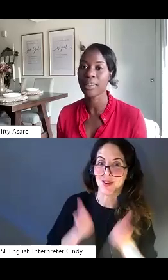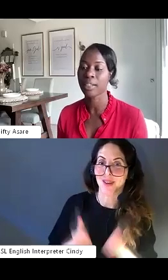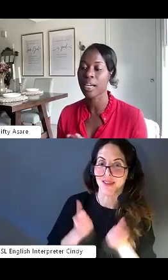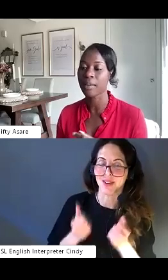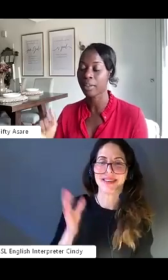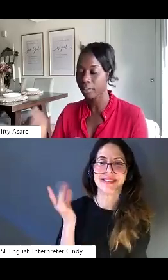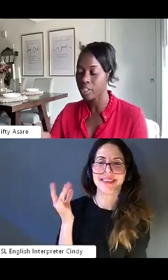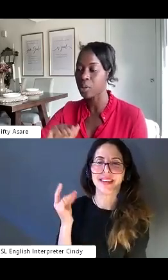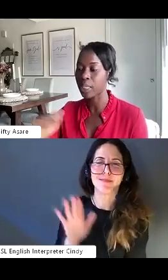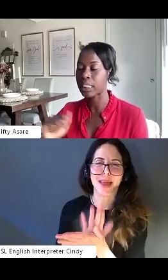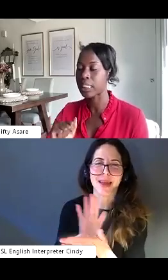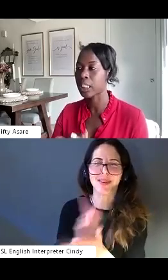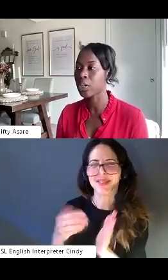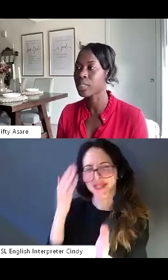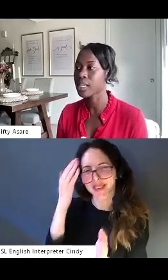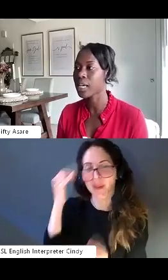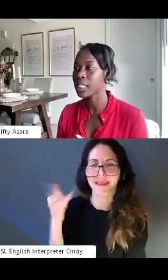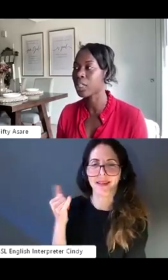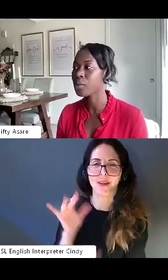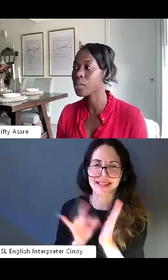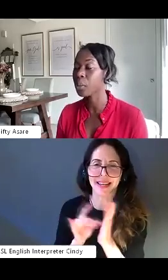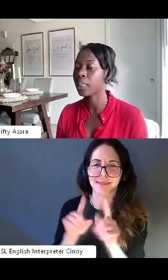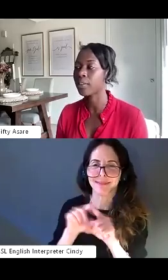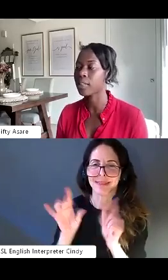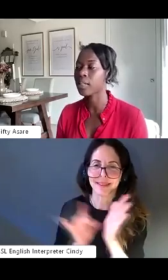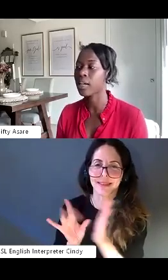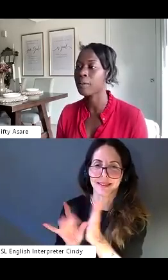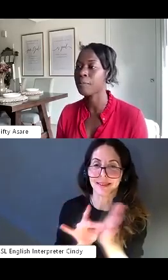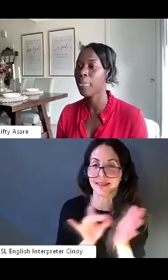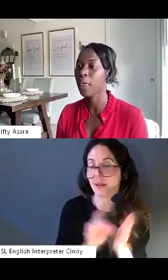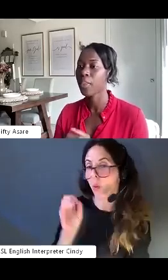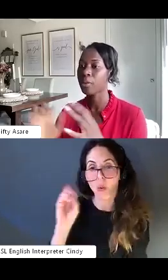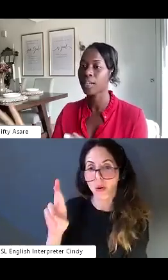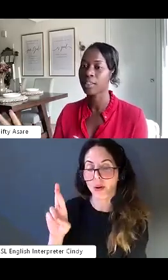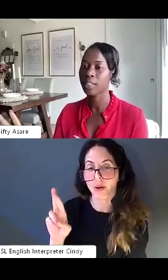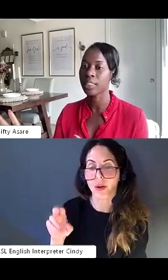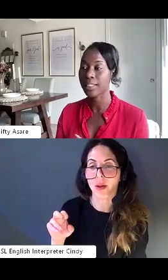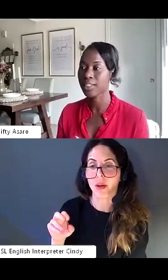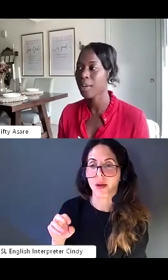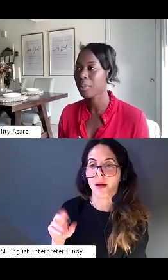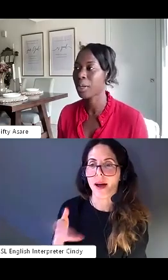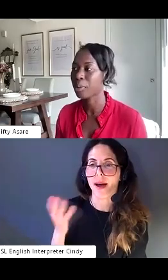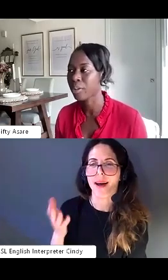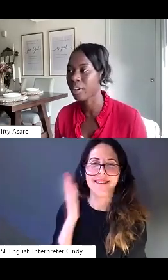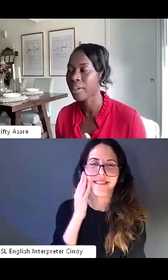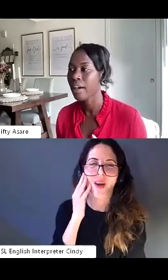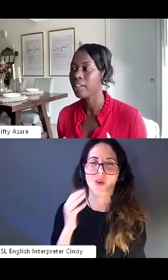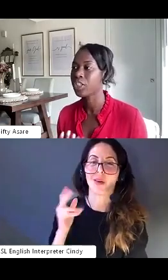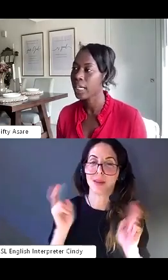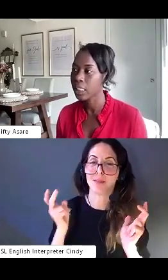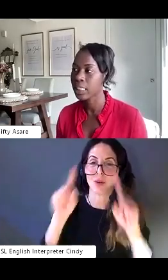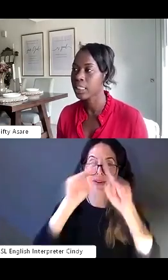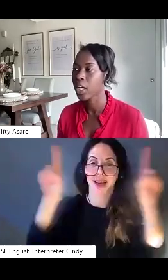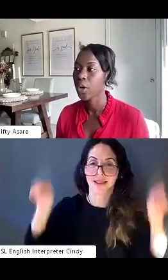stickies, whether like the physical, like sticky notes, or even those on the desktop or computer,